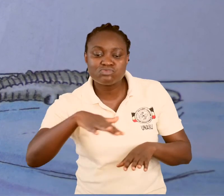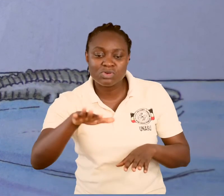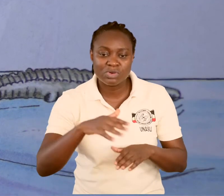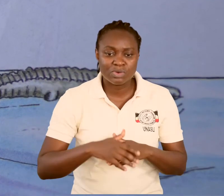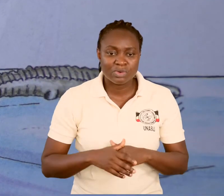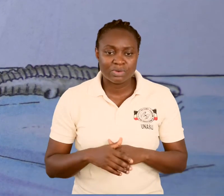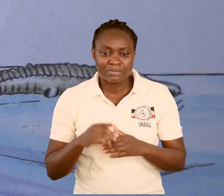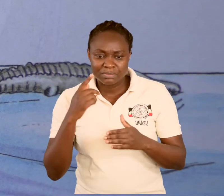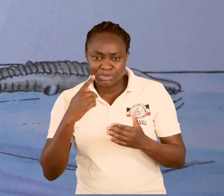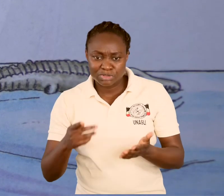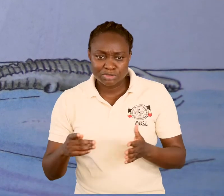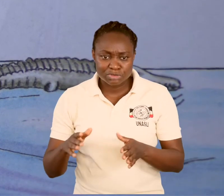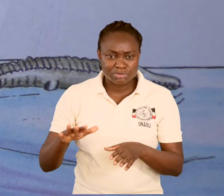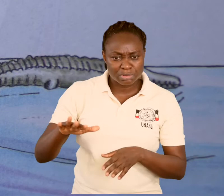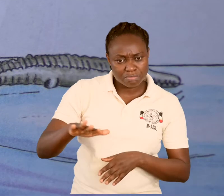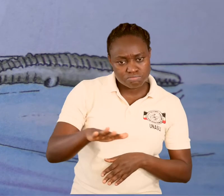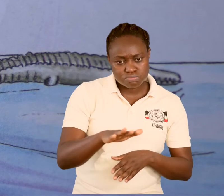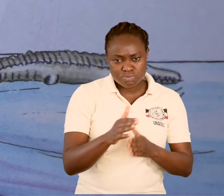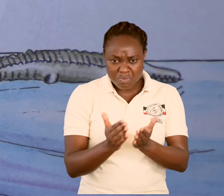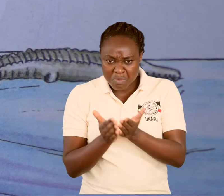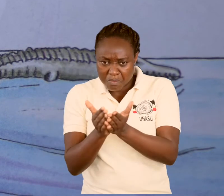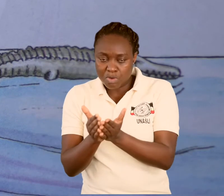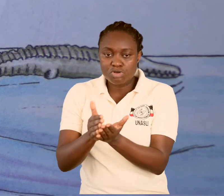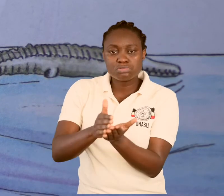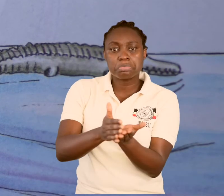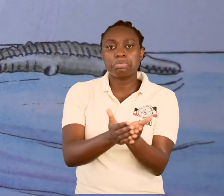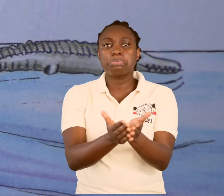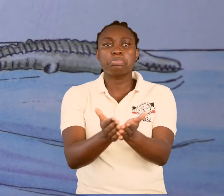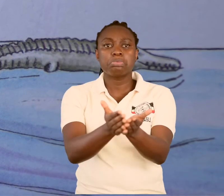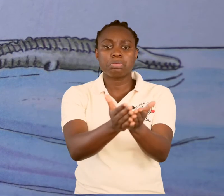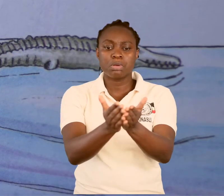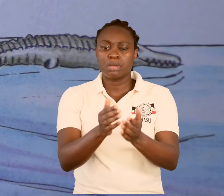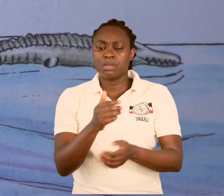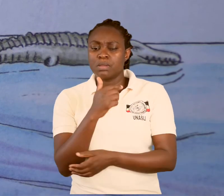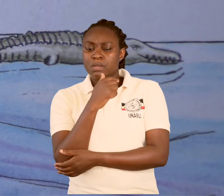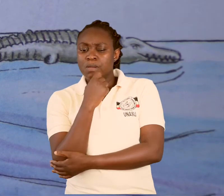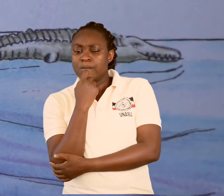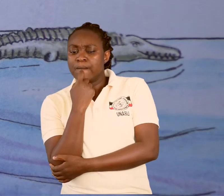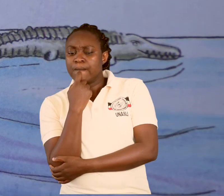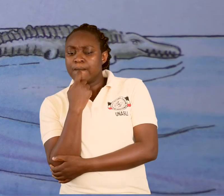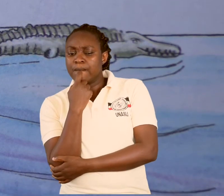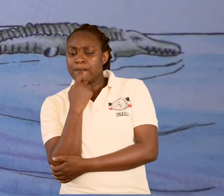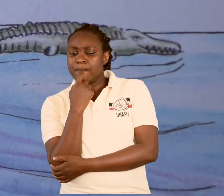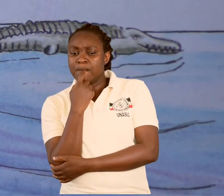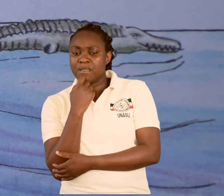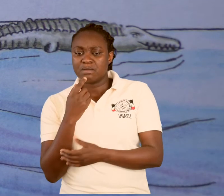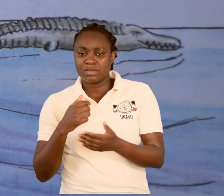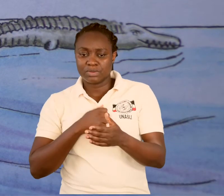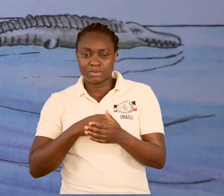log. But he knew Crocodile looked like a floating log.